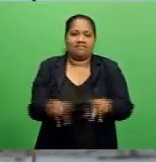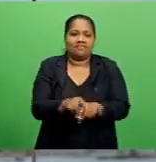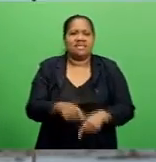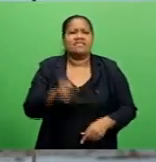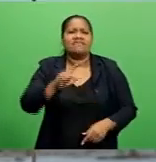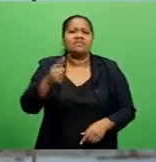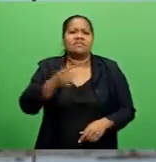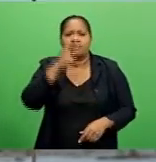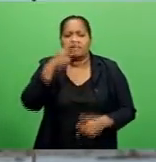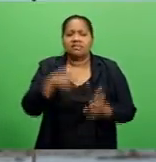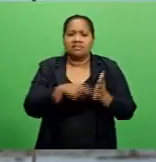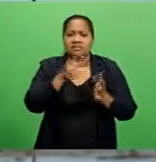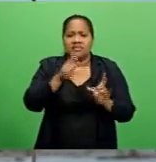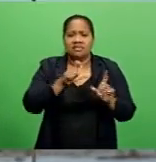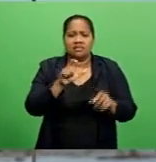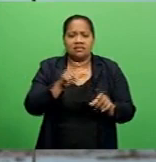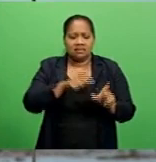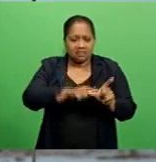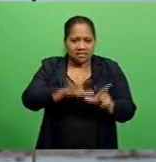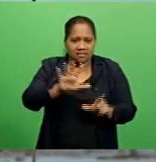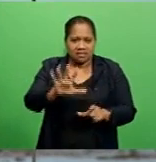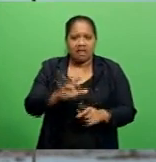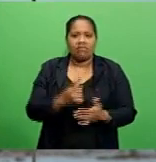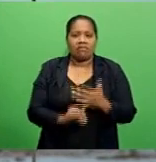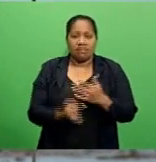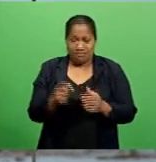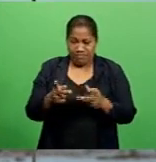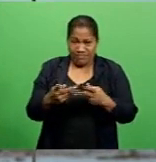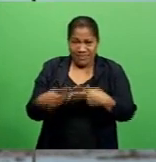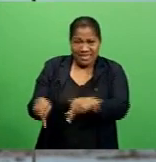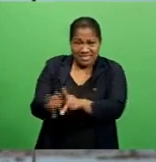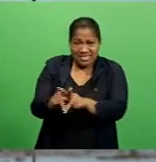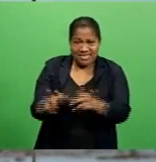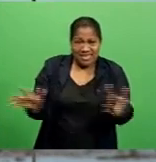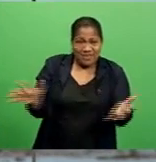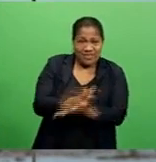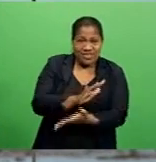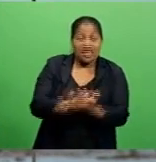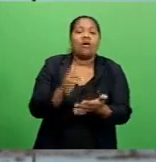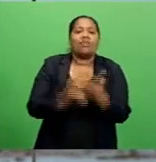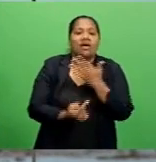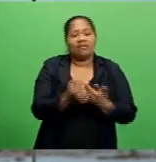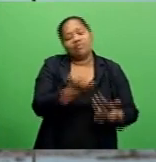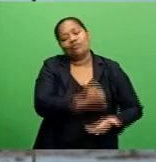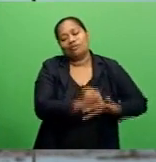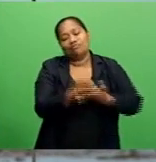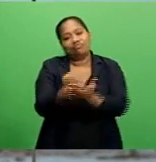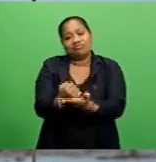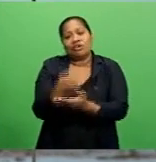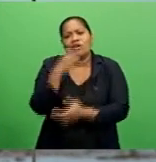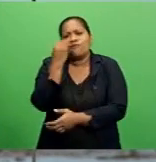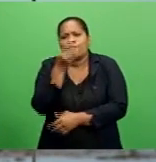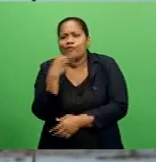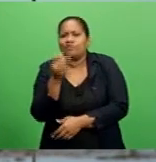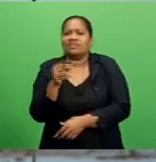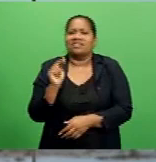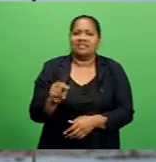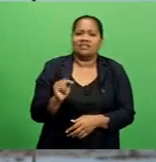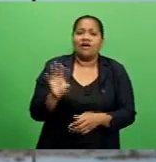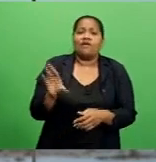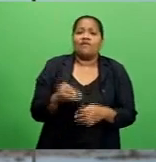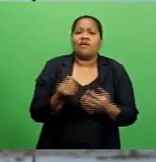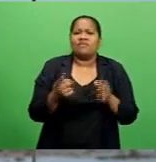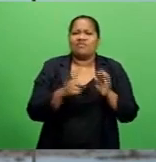7,000 people in TC ravaged areas were assisted with food and basic needs by the Sai Prema Foundation